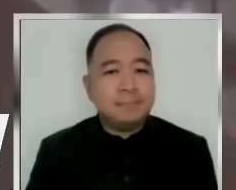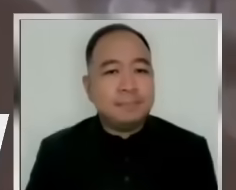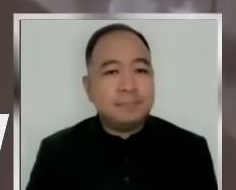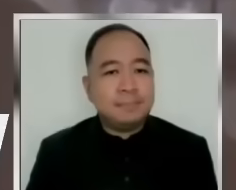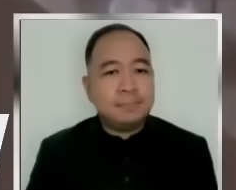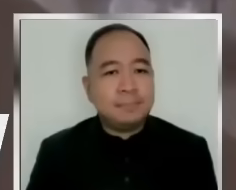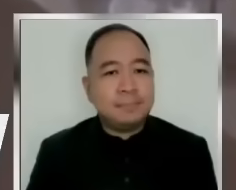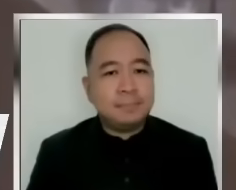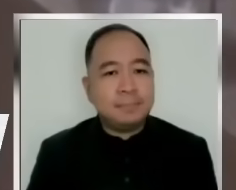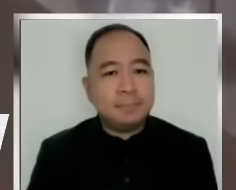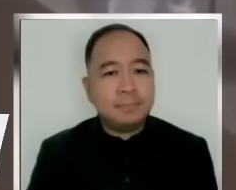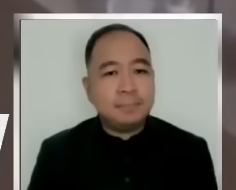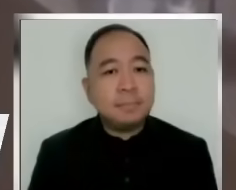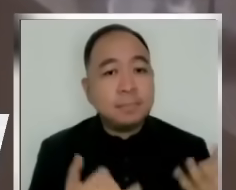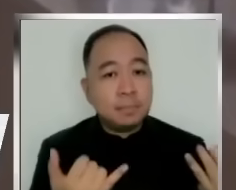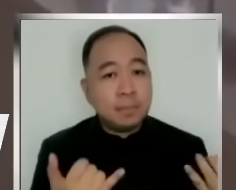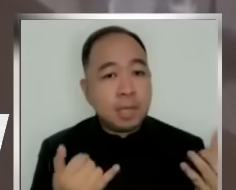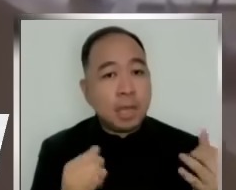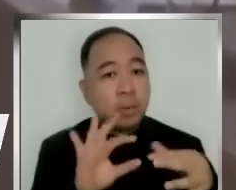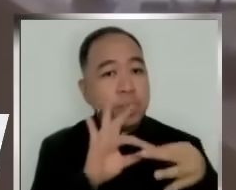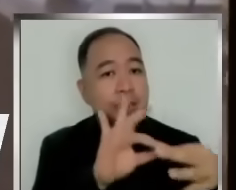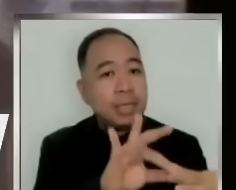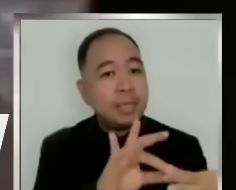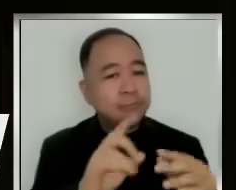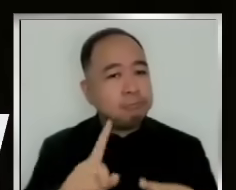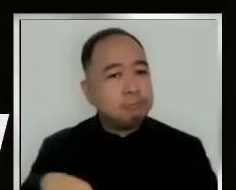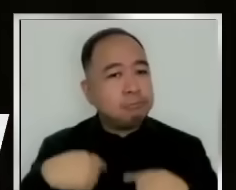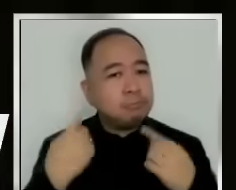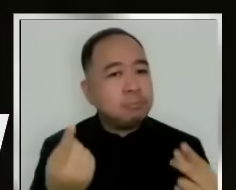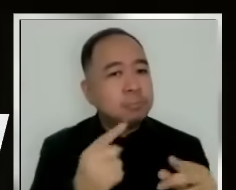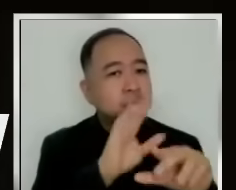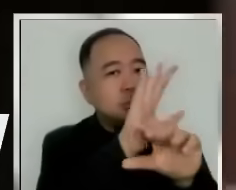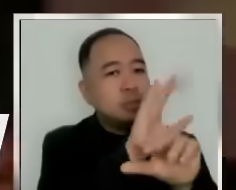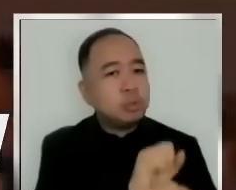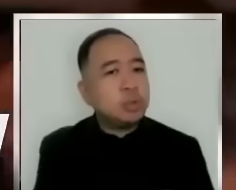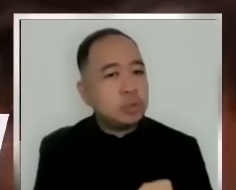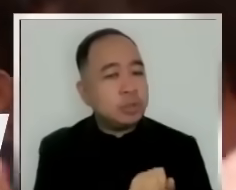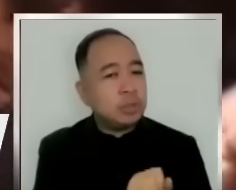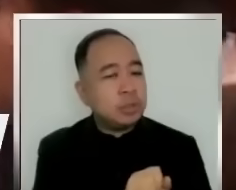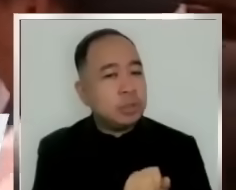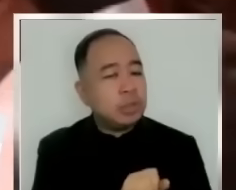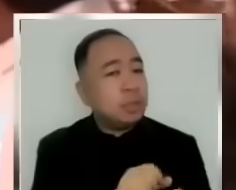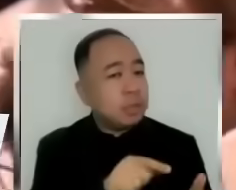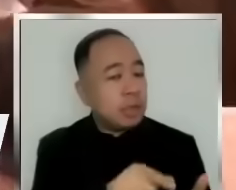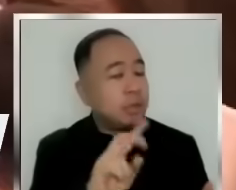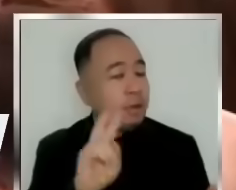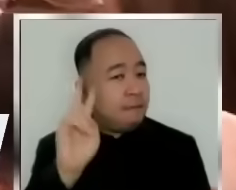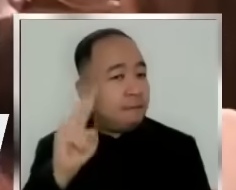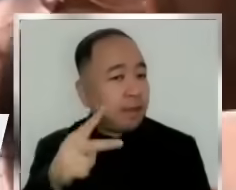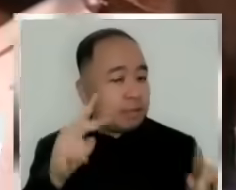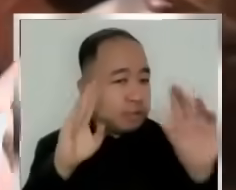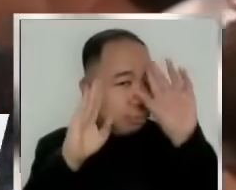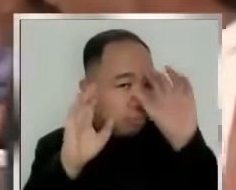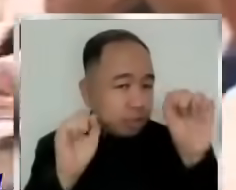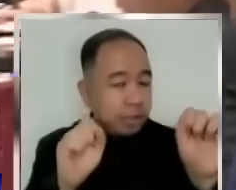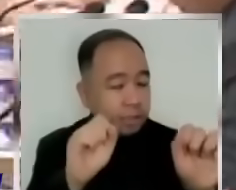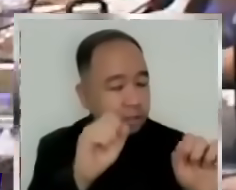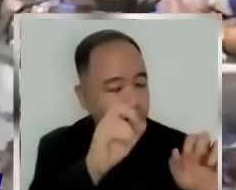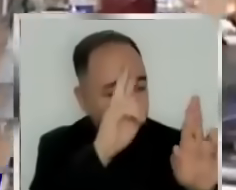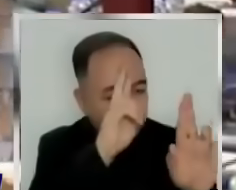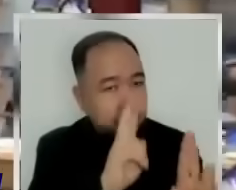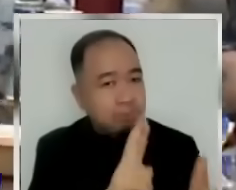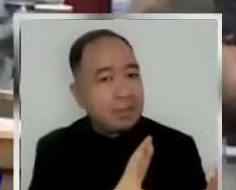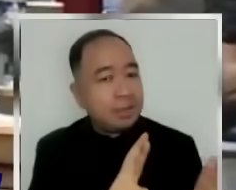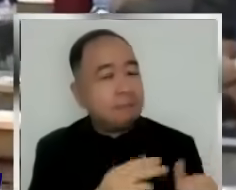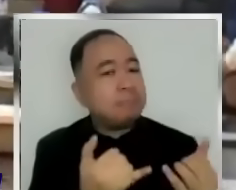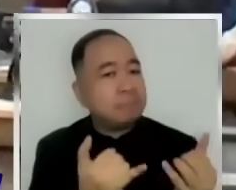In line with the long-standing tradition of giving the Office of the Vice President parliamentary courtesy, I move to